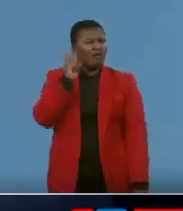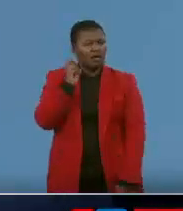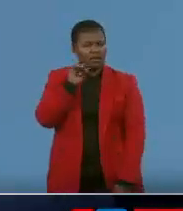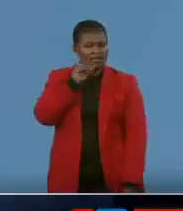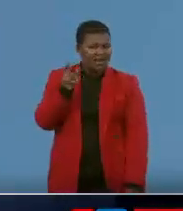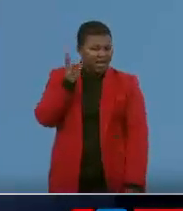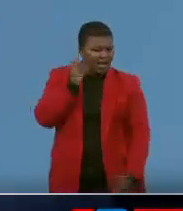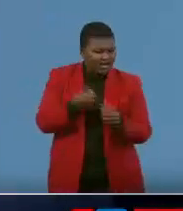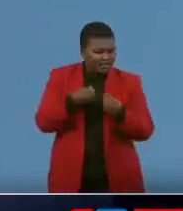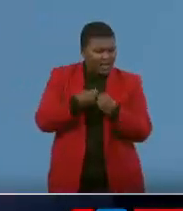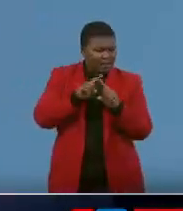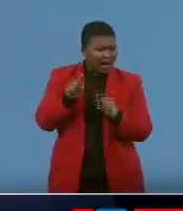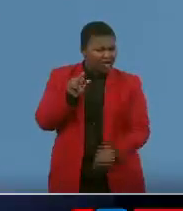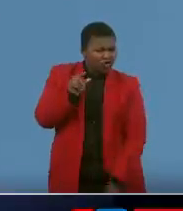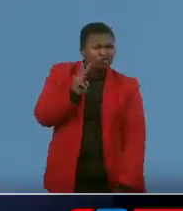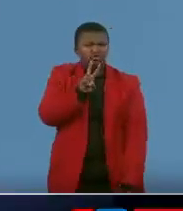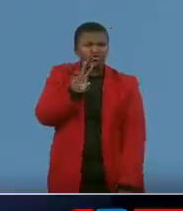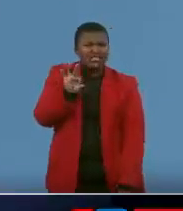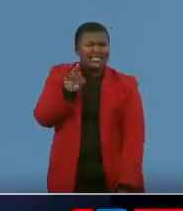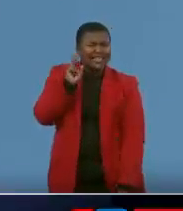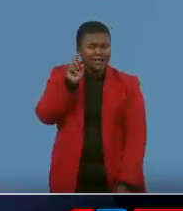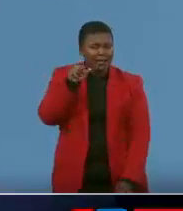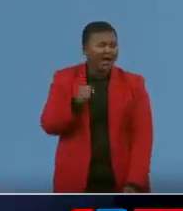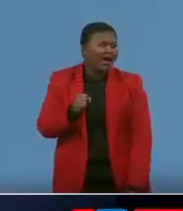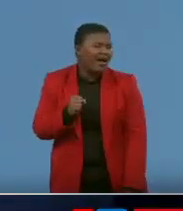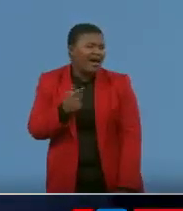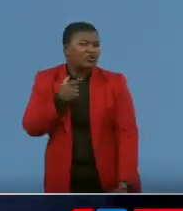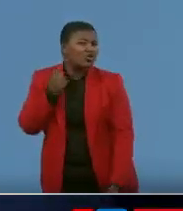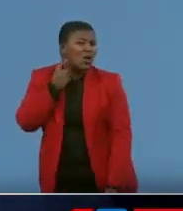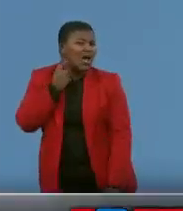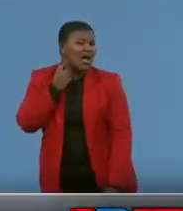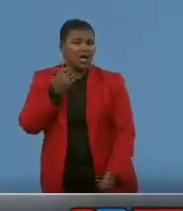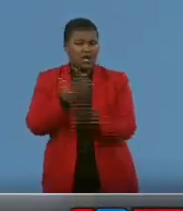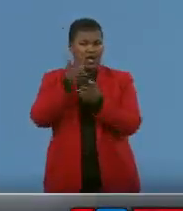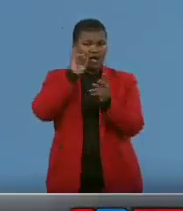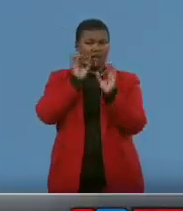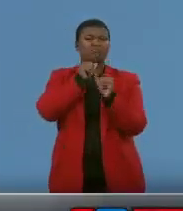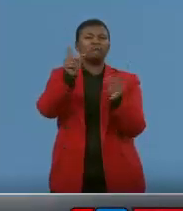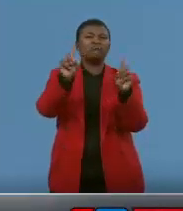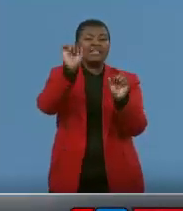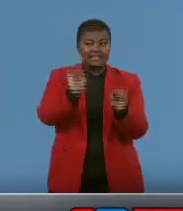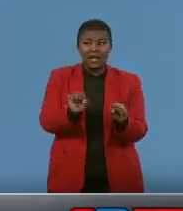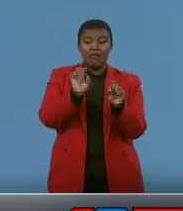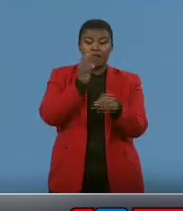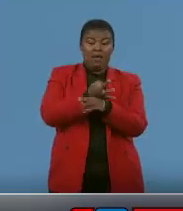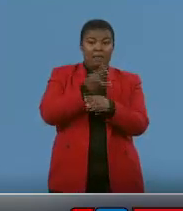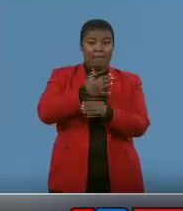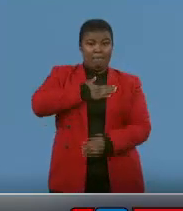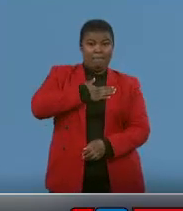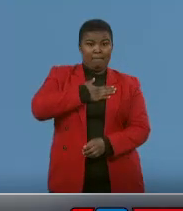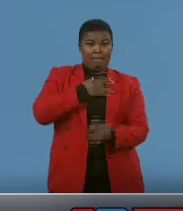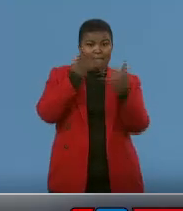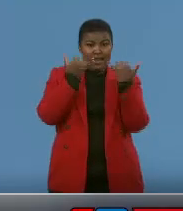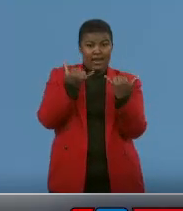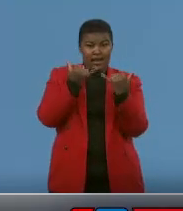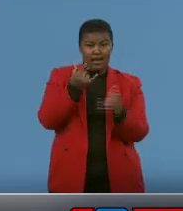is on 2 or 3, you almost have to bring your ear closer so that you can hear what is being said. So my father right now is